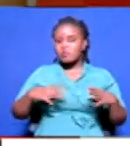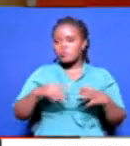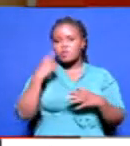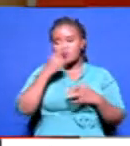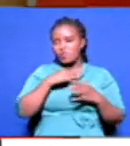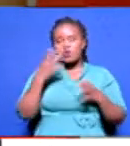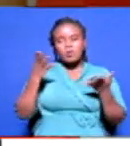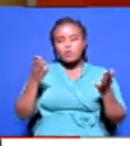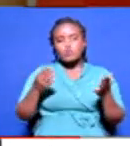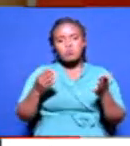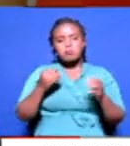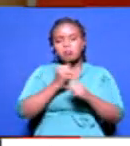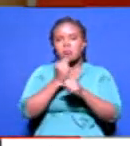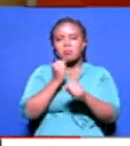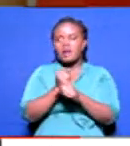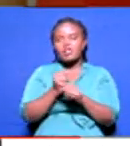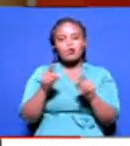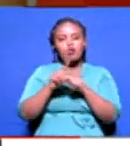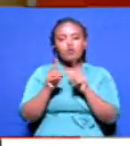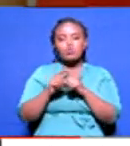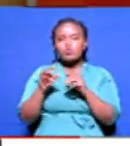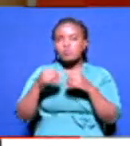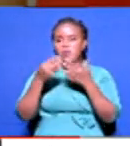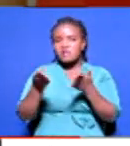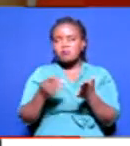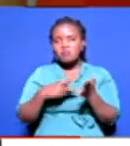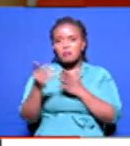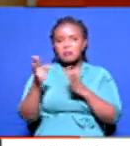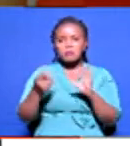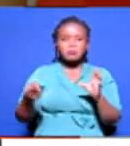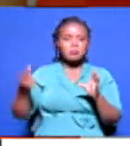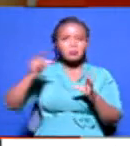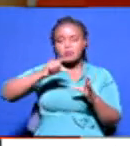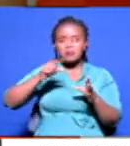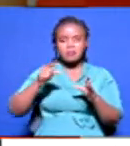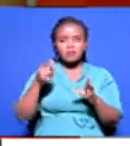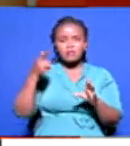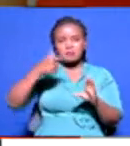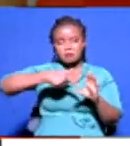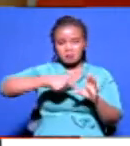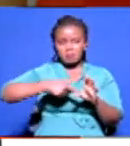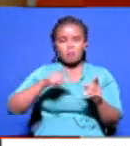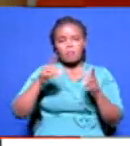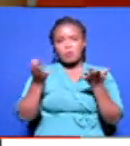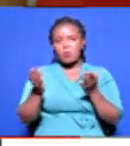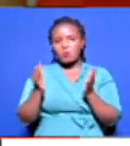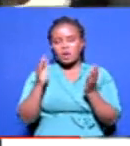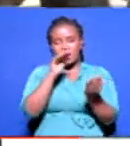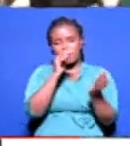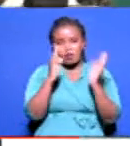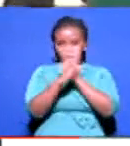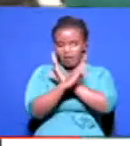minimum operational stocks, sold fuel at exorbitant prices, or were hoarding petroleum products.